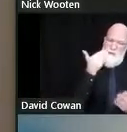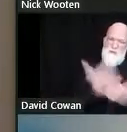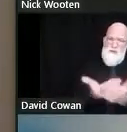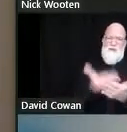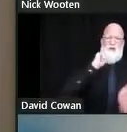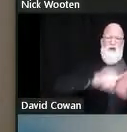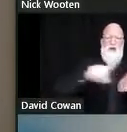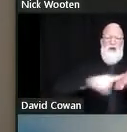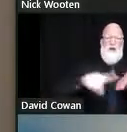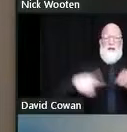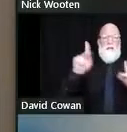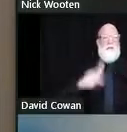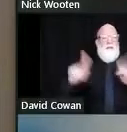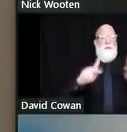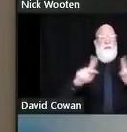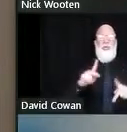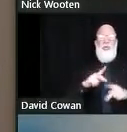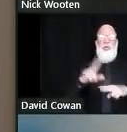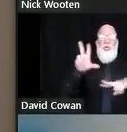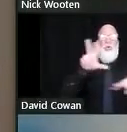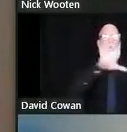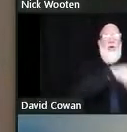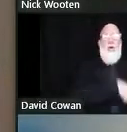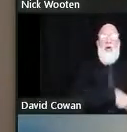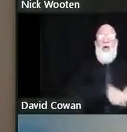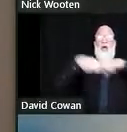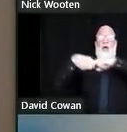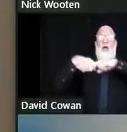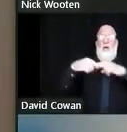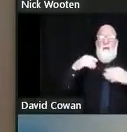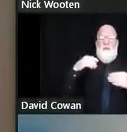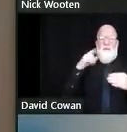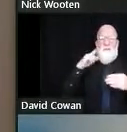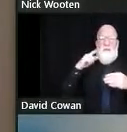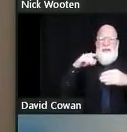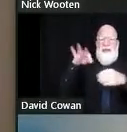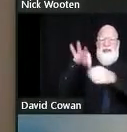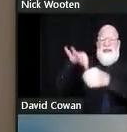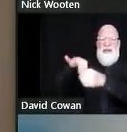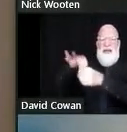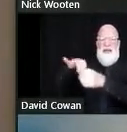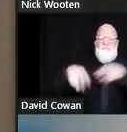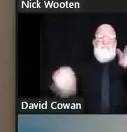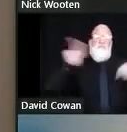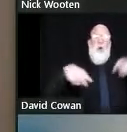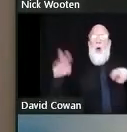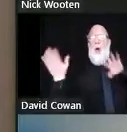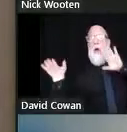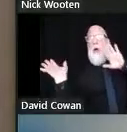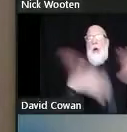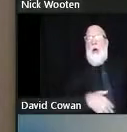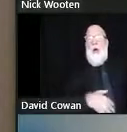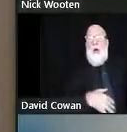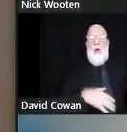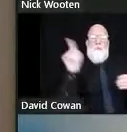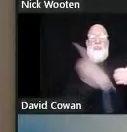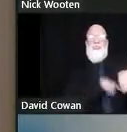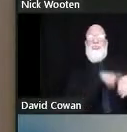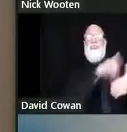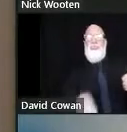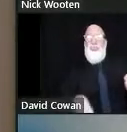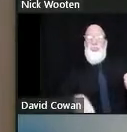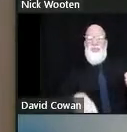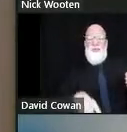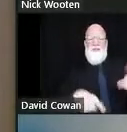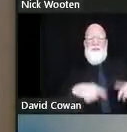you don't actually have to administer elections can they always tend to sit in the at the side and criticize and snipe it for the detail of some of